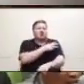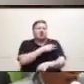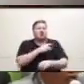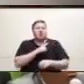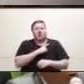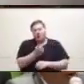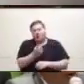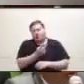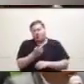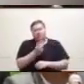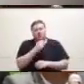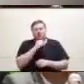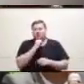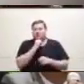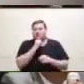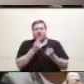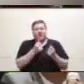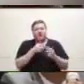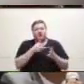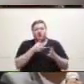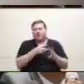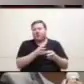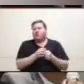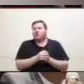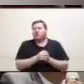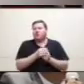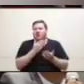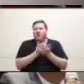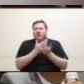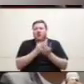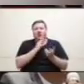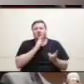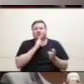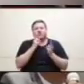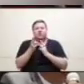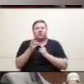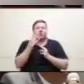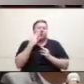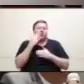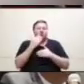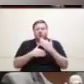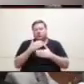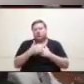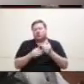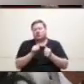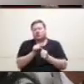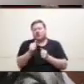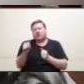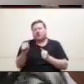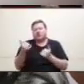misconduct. So far, those are the 2 issues that we can make reference to while we are still processing the rest. Thanks.